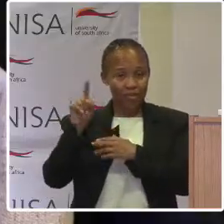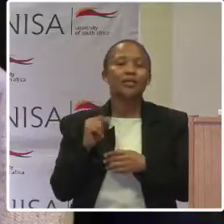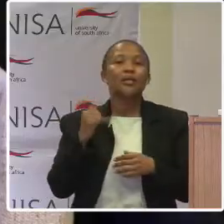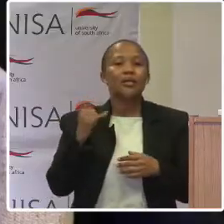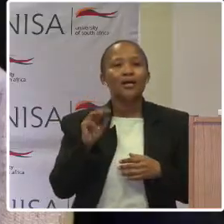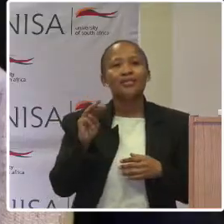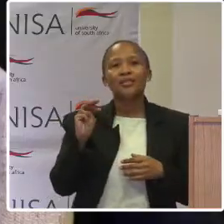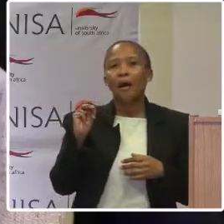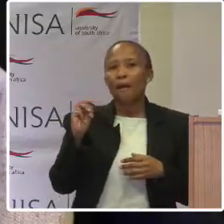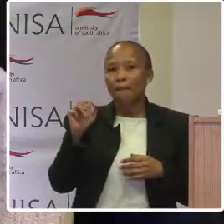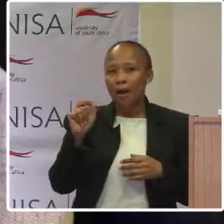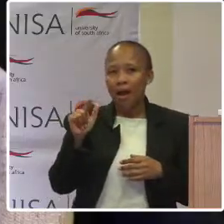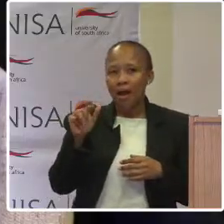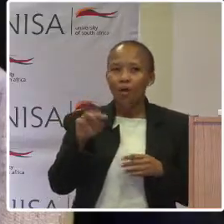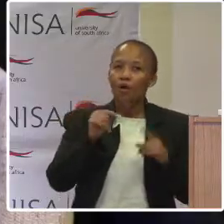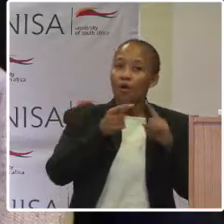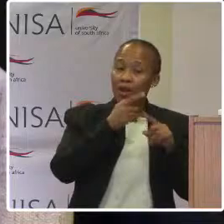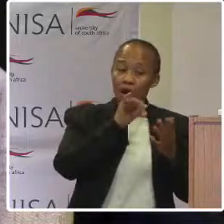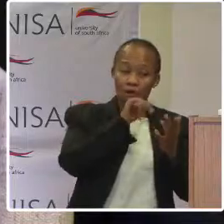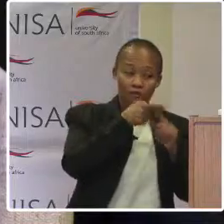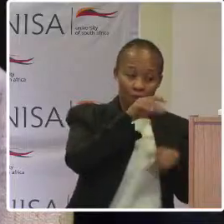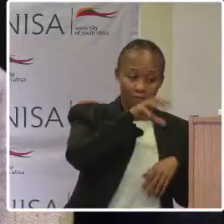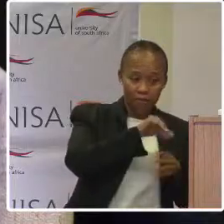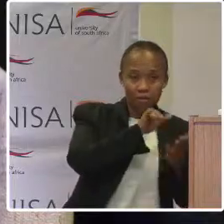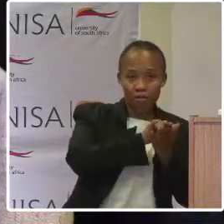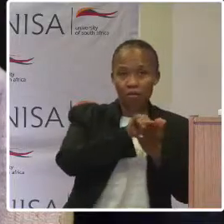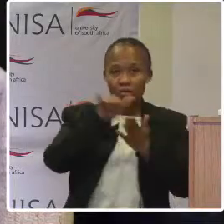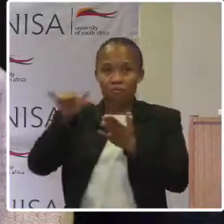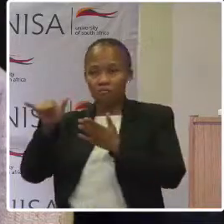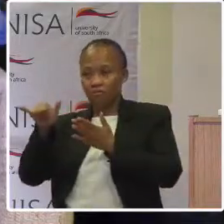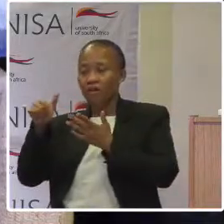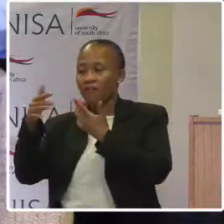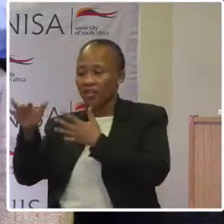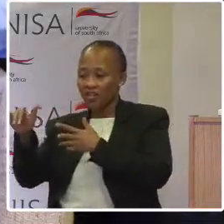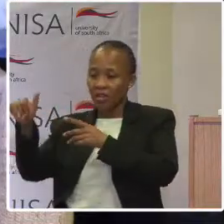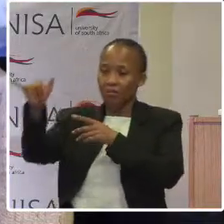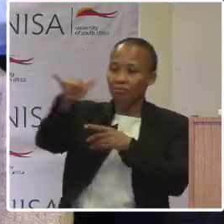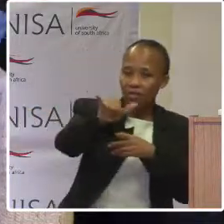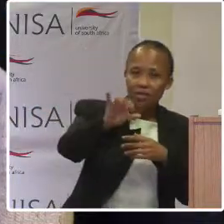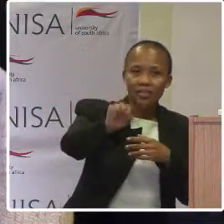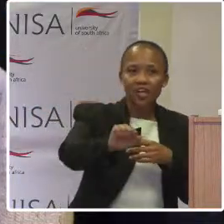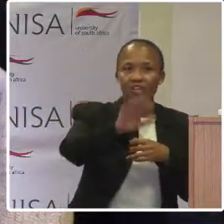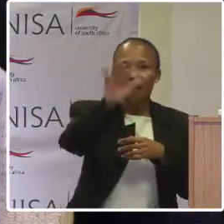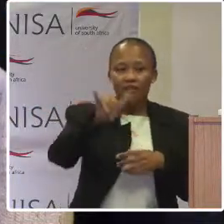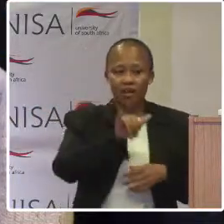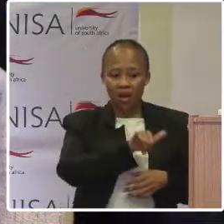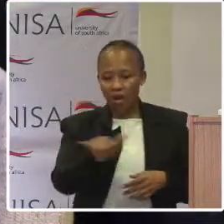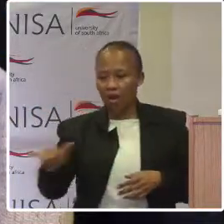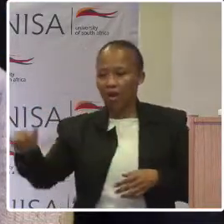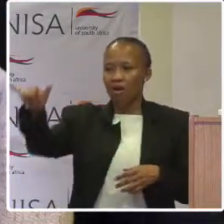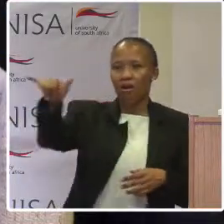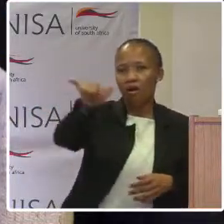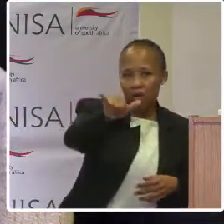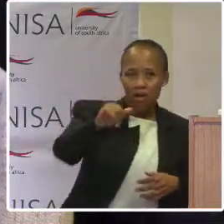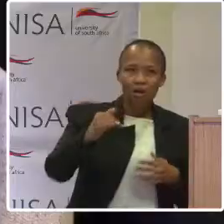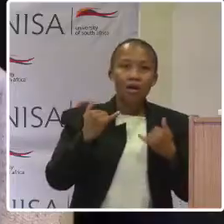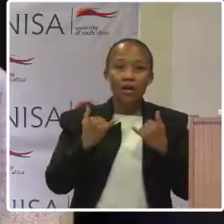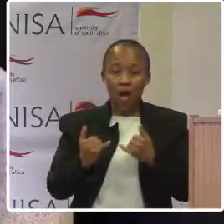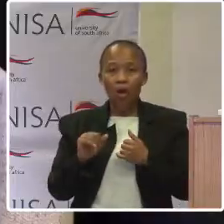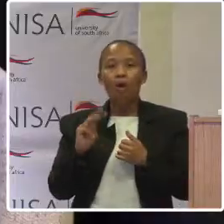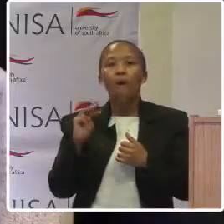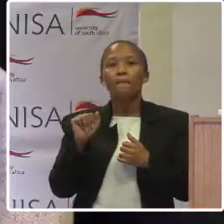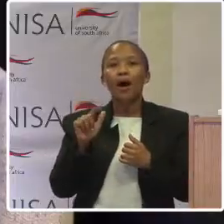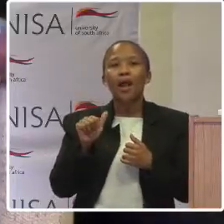It flies from Lilongwe to Blantyre and then to South Africa. That's it. The rest of Malawi, you must take a bus